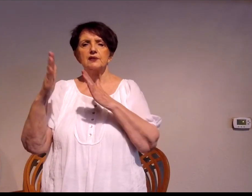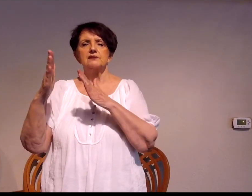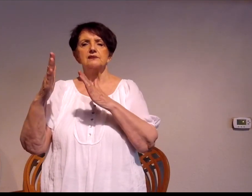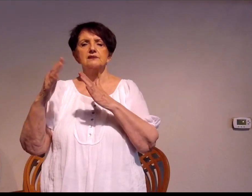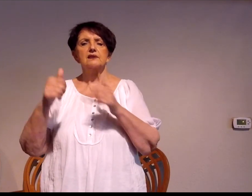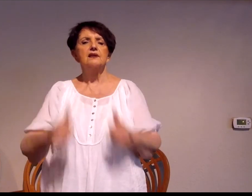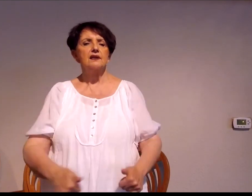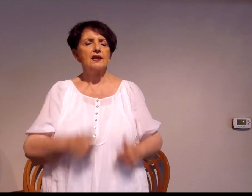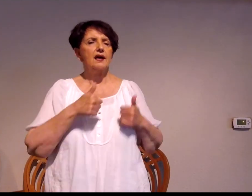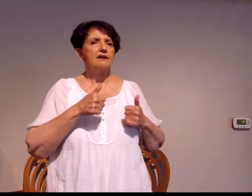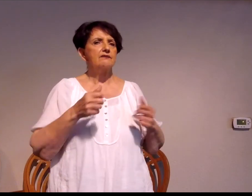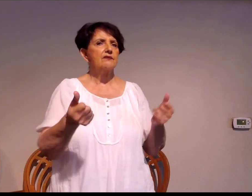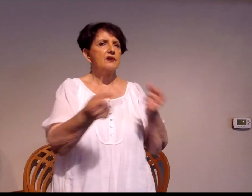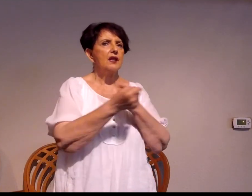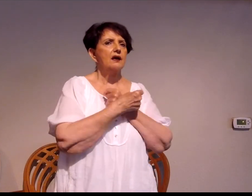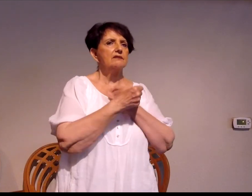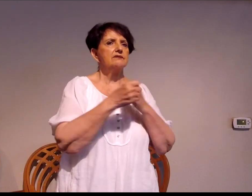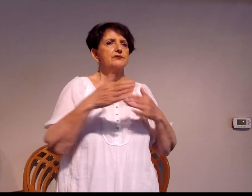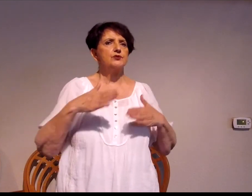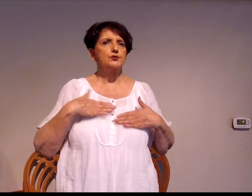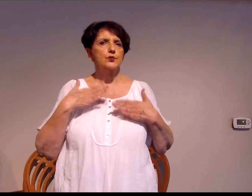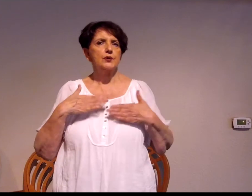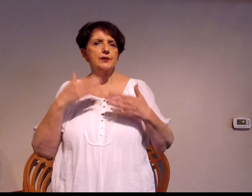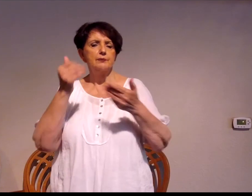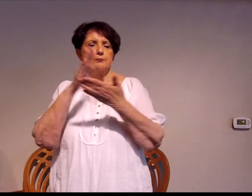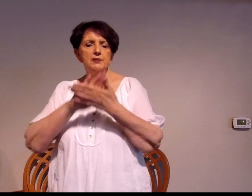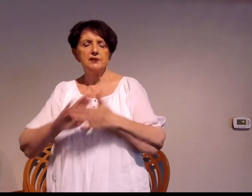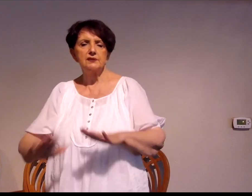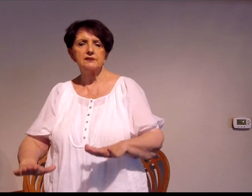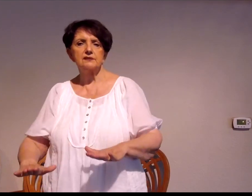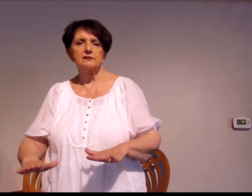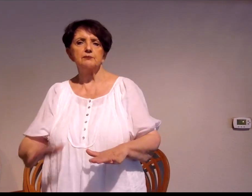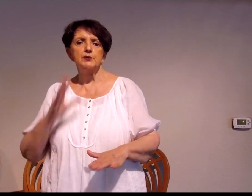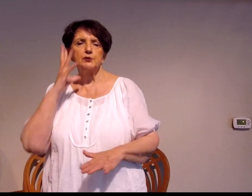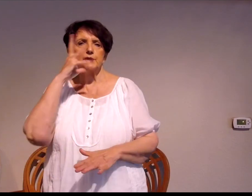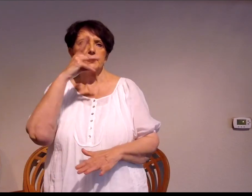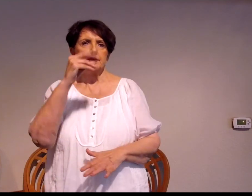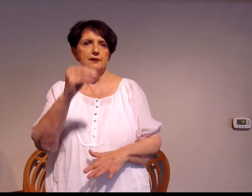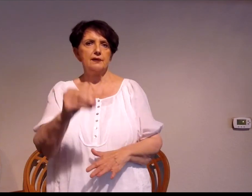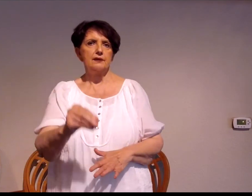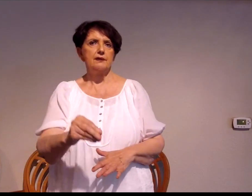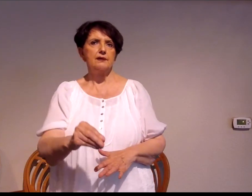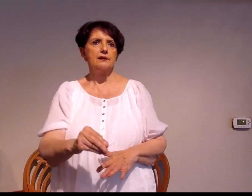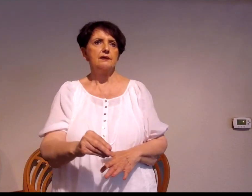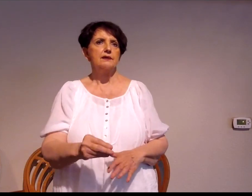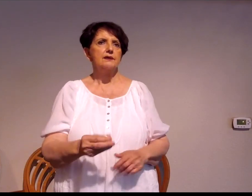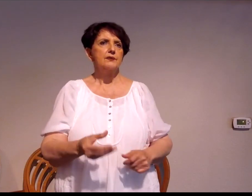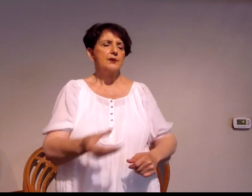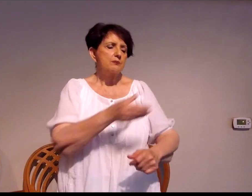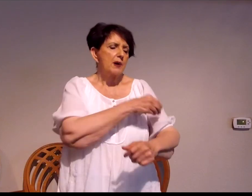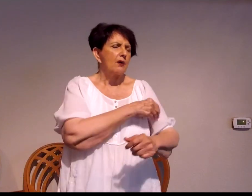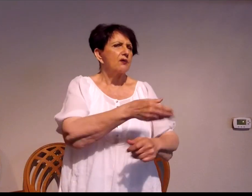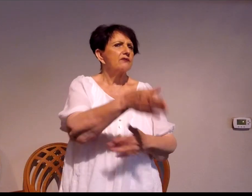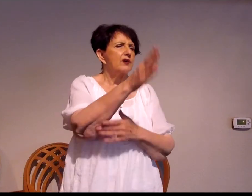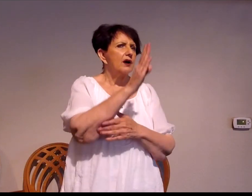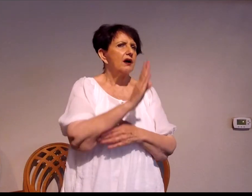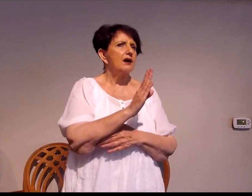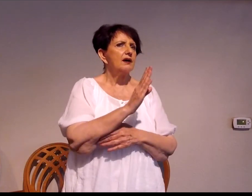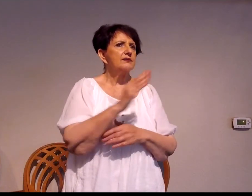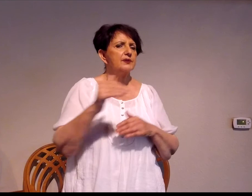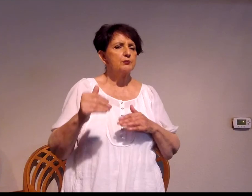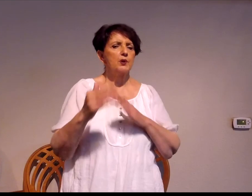love, joy, peace, beauty. The power of God, the presence